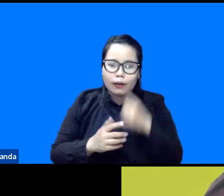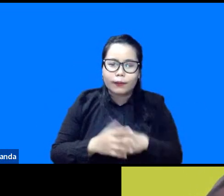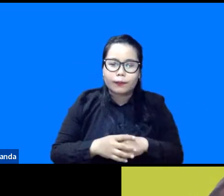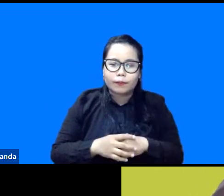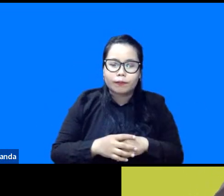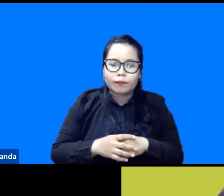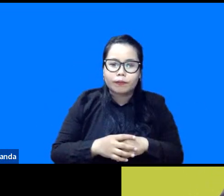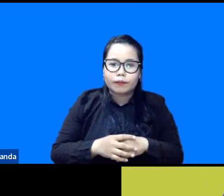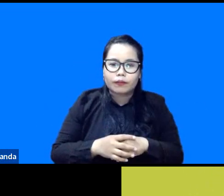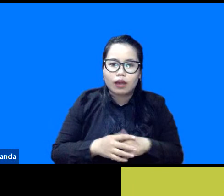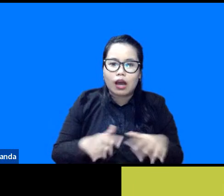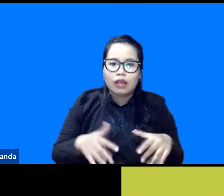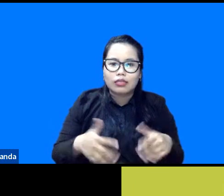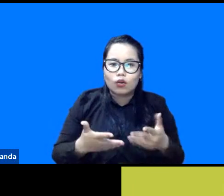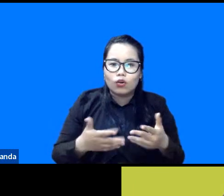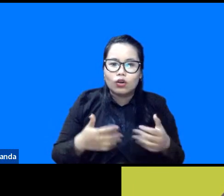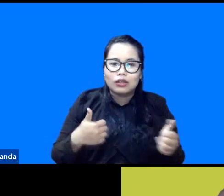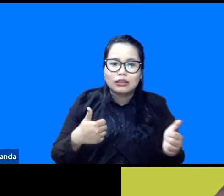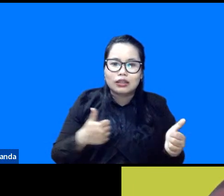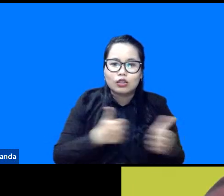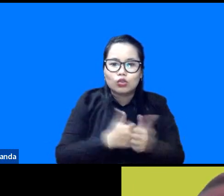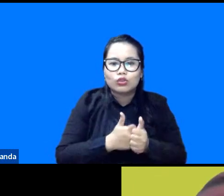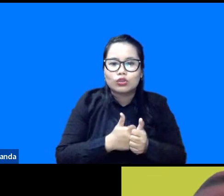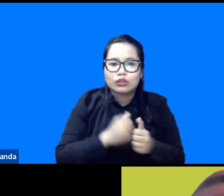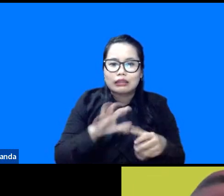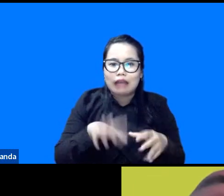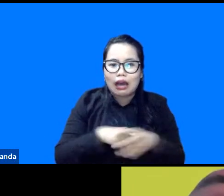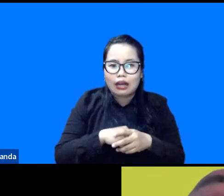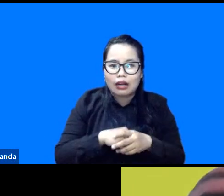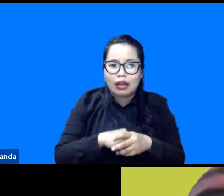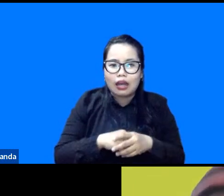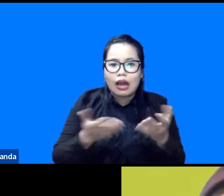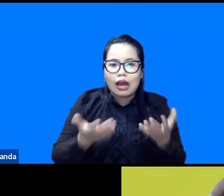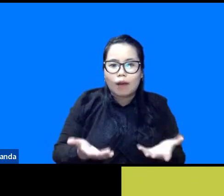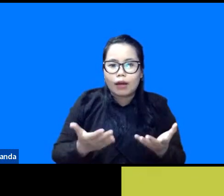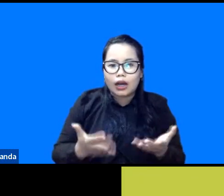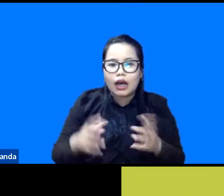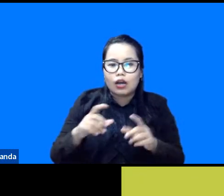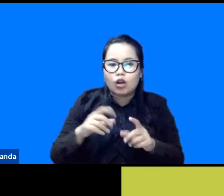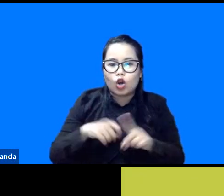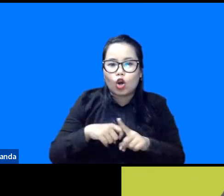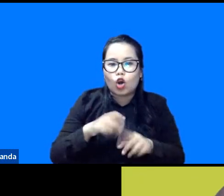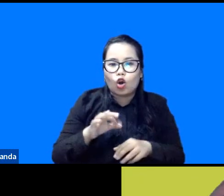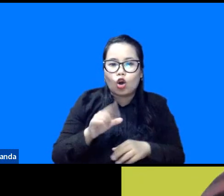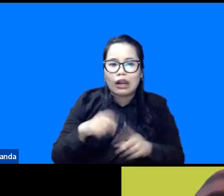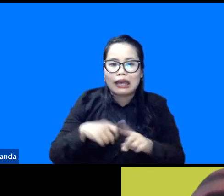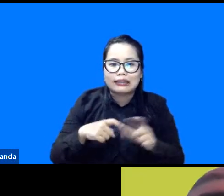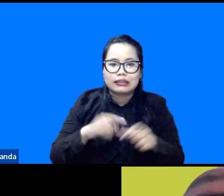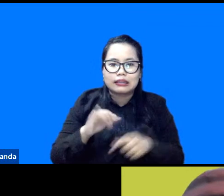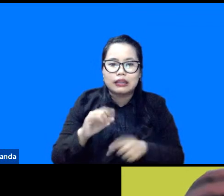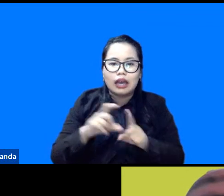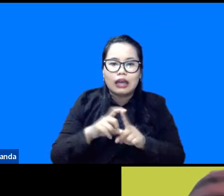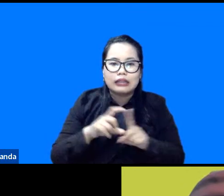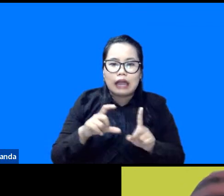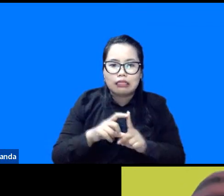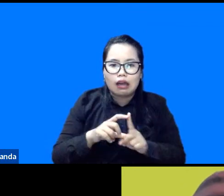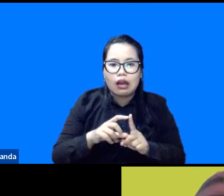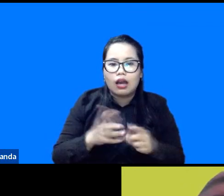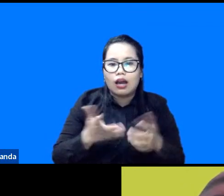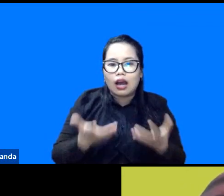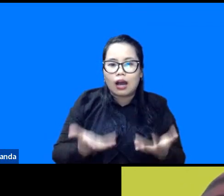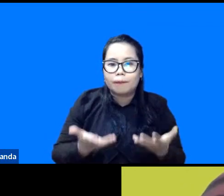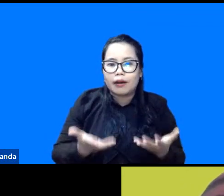and policies? And are these specific data collection methods or tools used by the Philippines, Oxfam